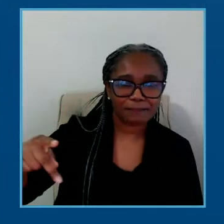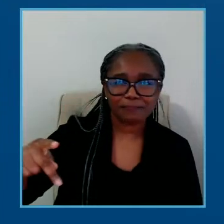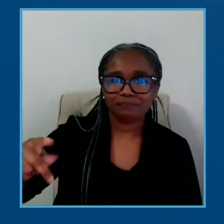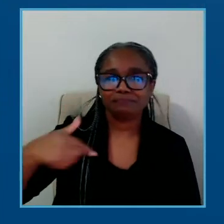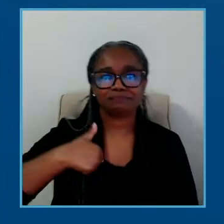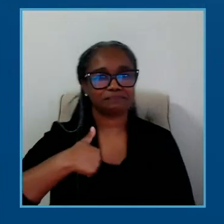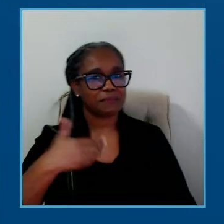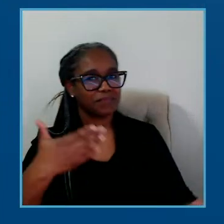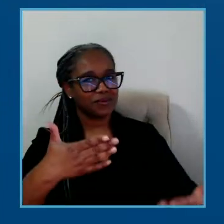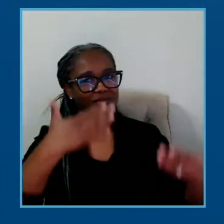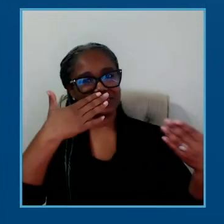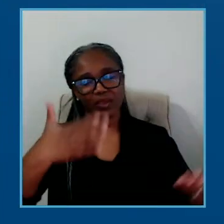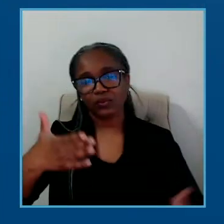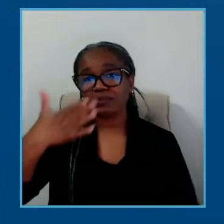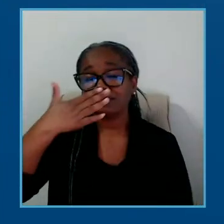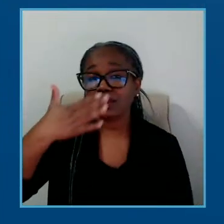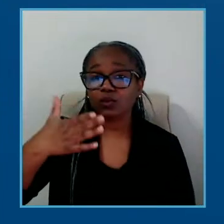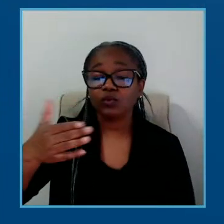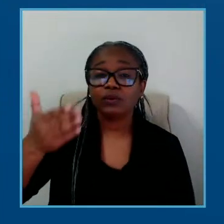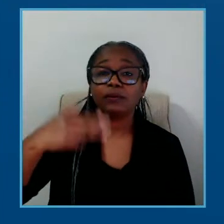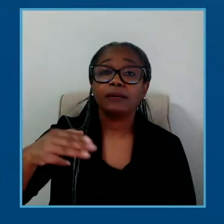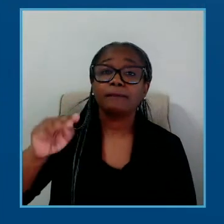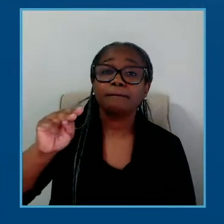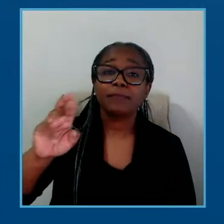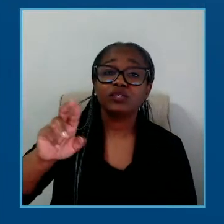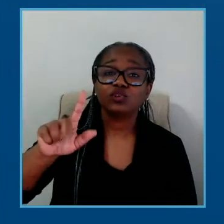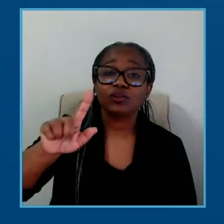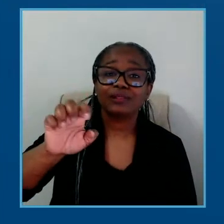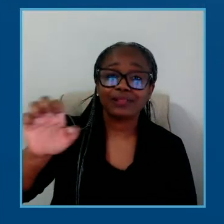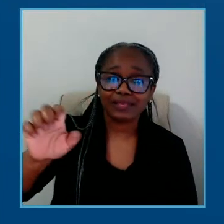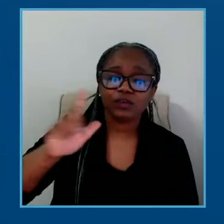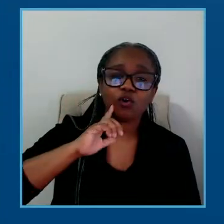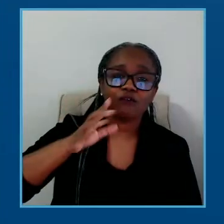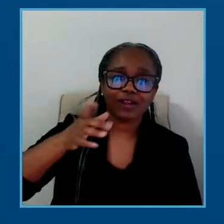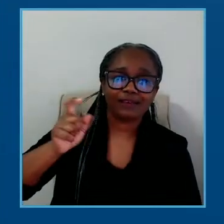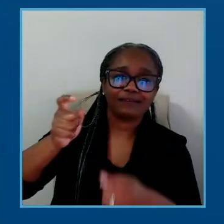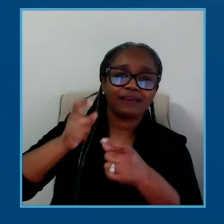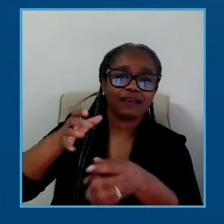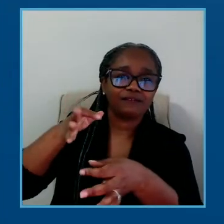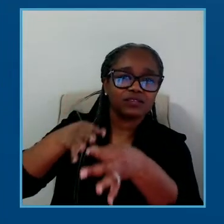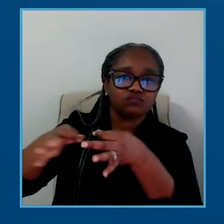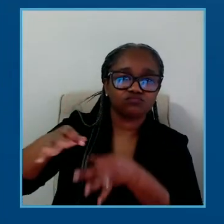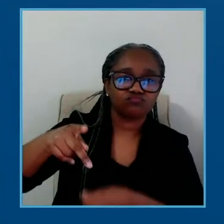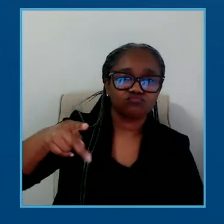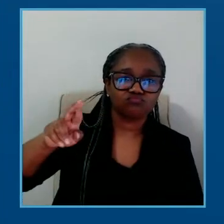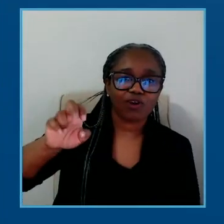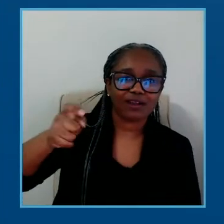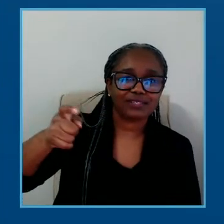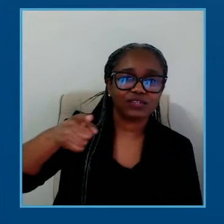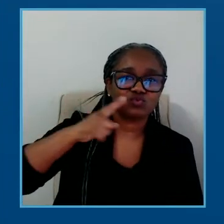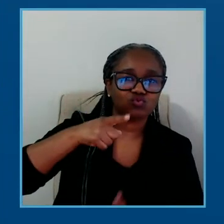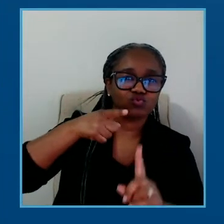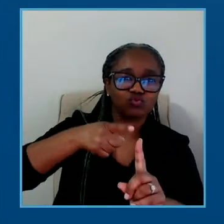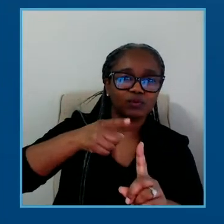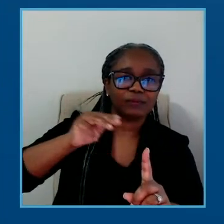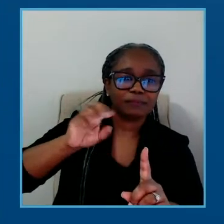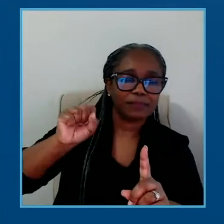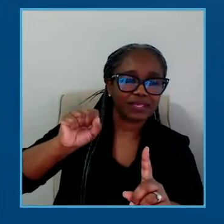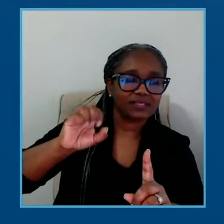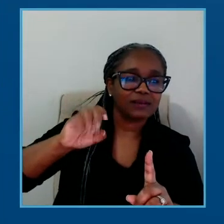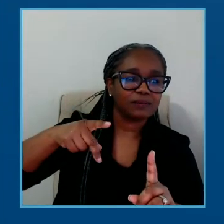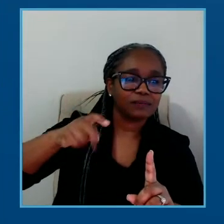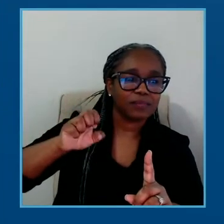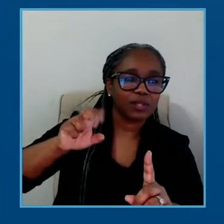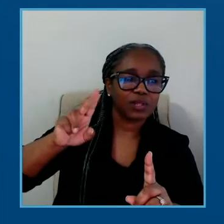Thank you. Mr. Lee has given his proxy to Ms. Pelosi. Present for Supervisor Lee, who's